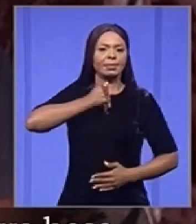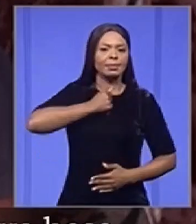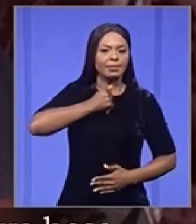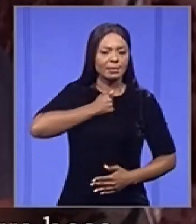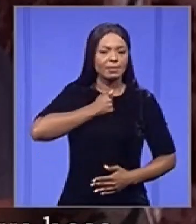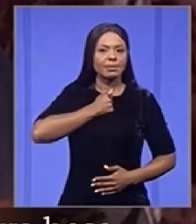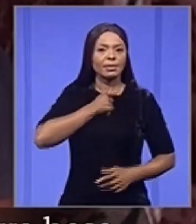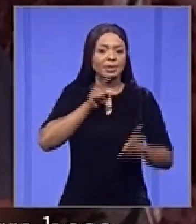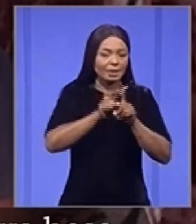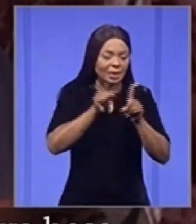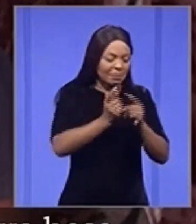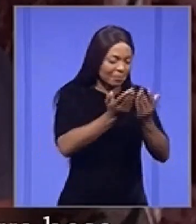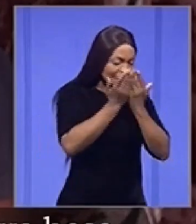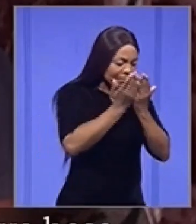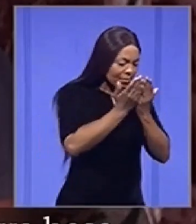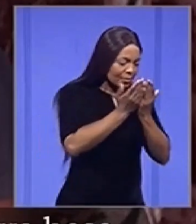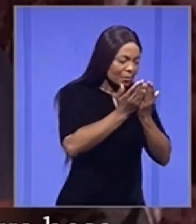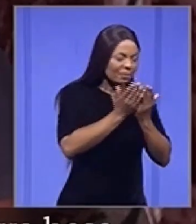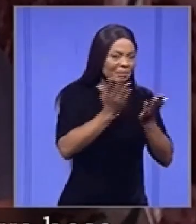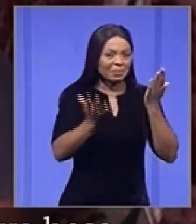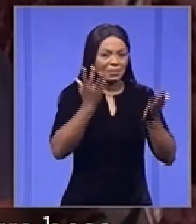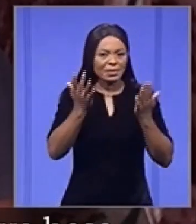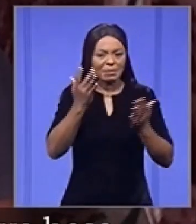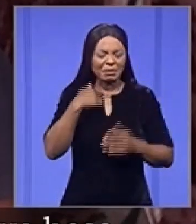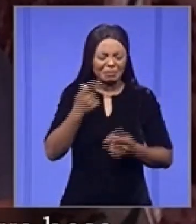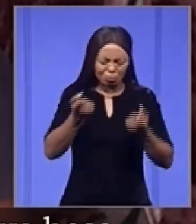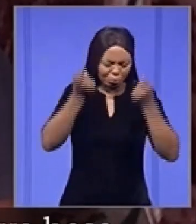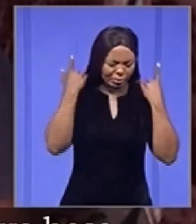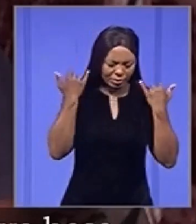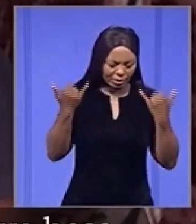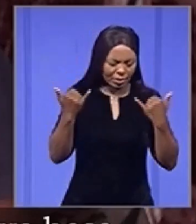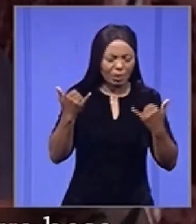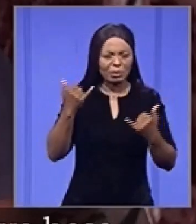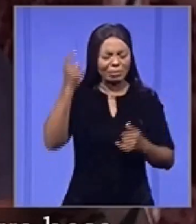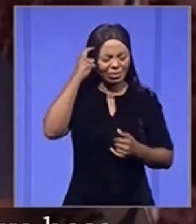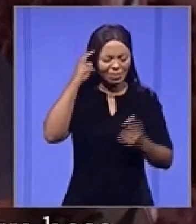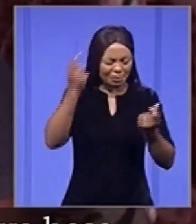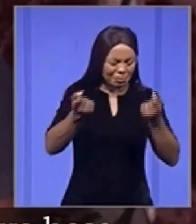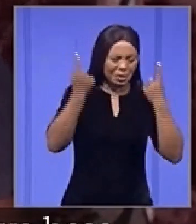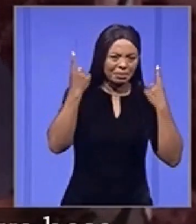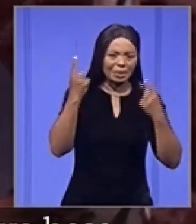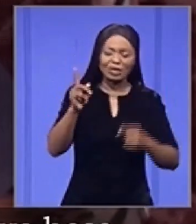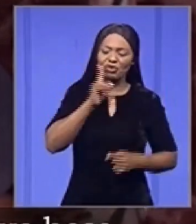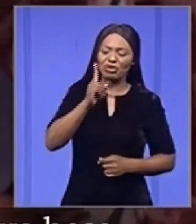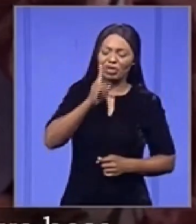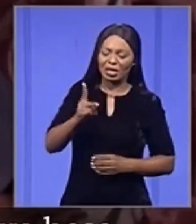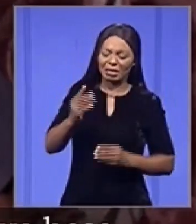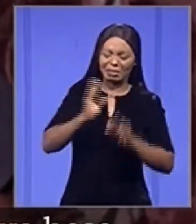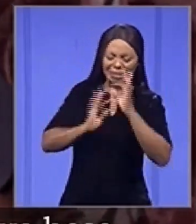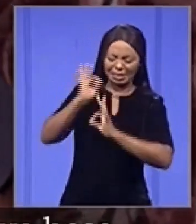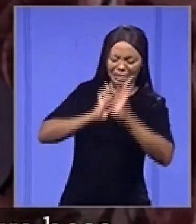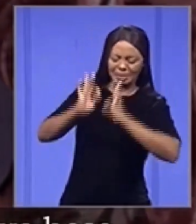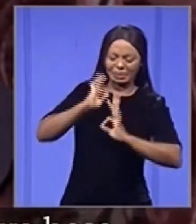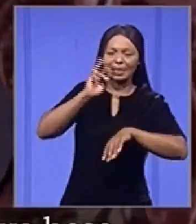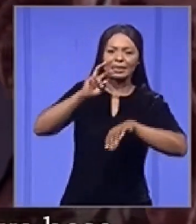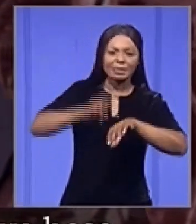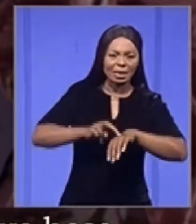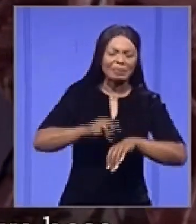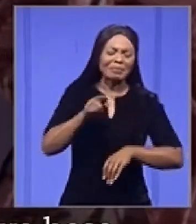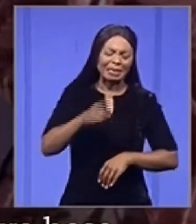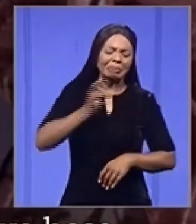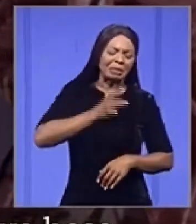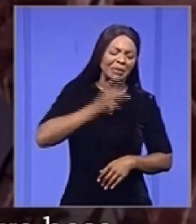la ke bala mo gongwe ke kgone go tlhaloganya ke tlhoka teachere gore re ntlhalosetse ke mo ke